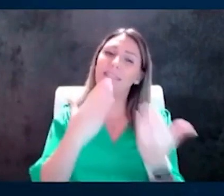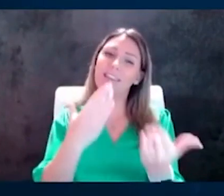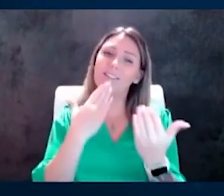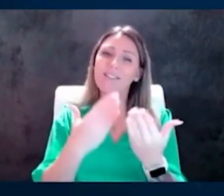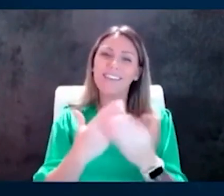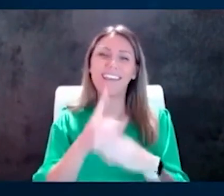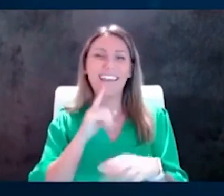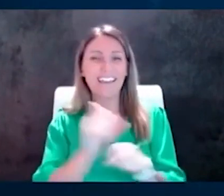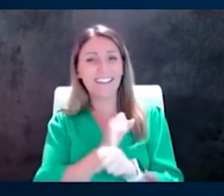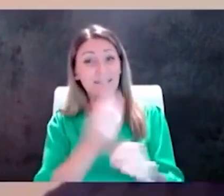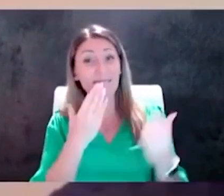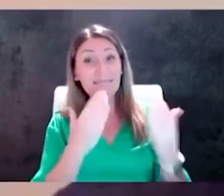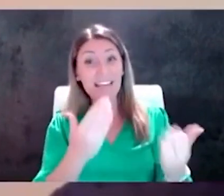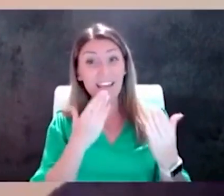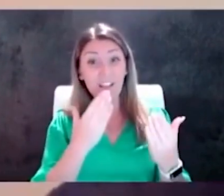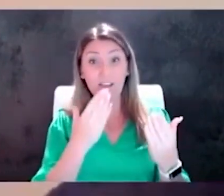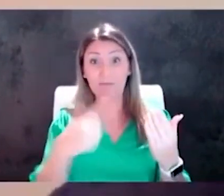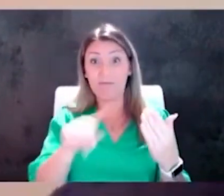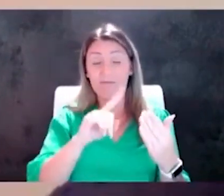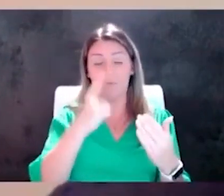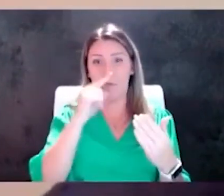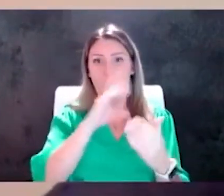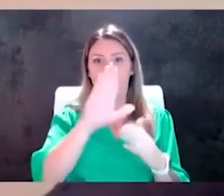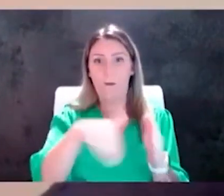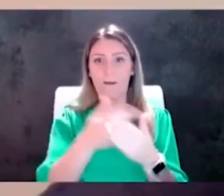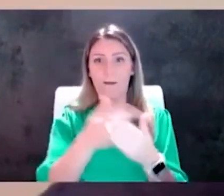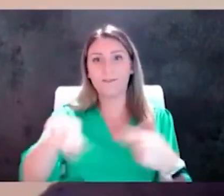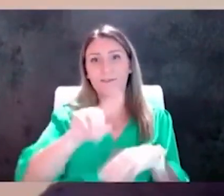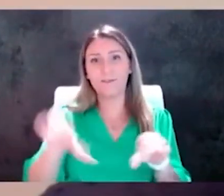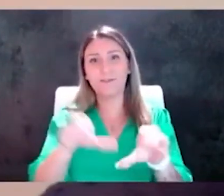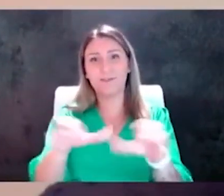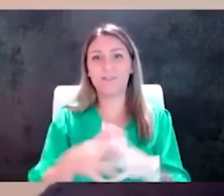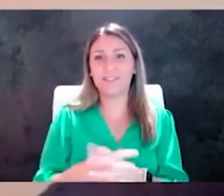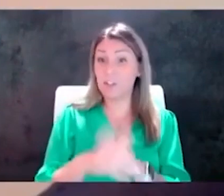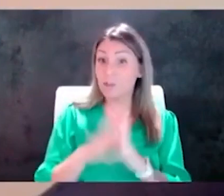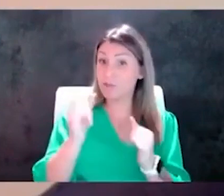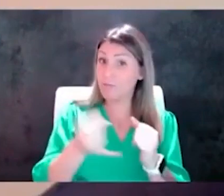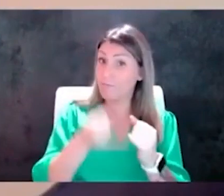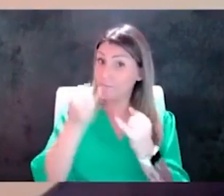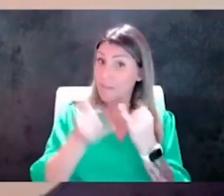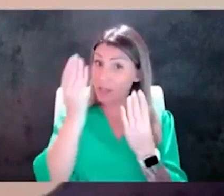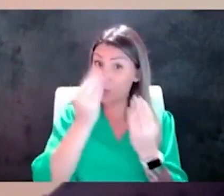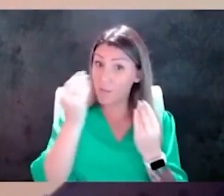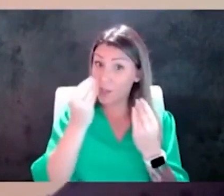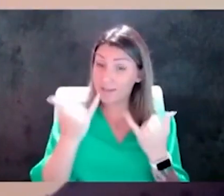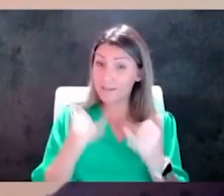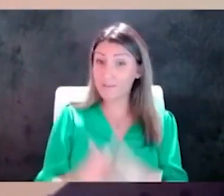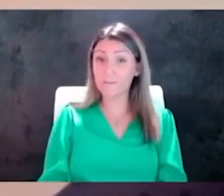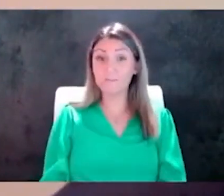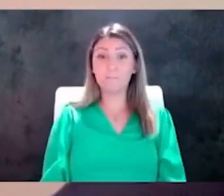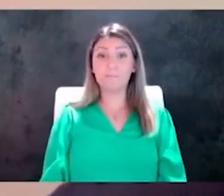Absolutely. Thank you. Thank you guys for all you're doing. Final thoughts that you have from today.